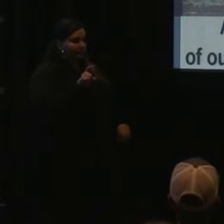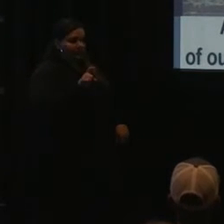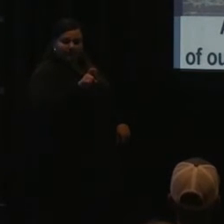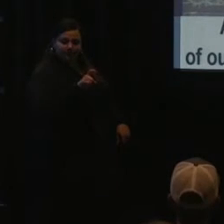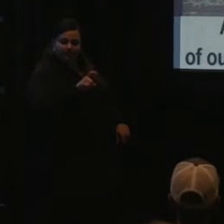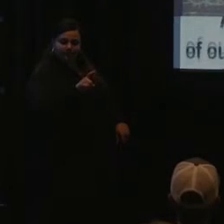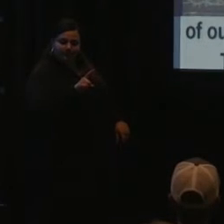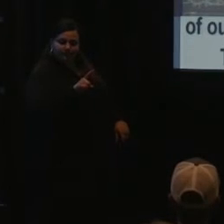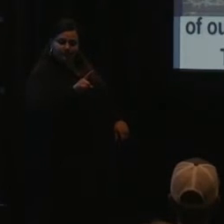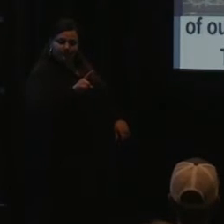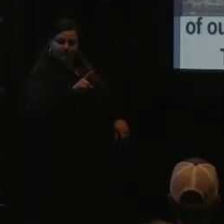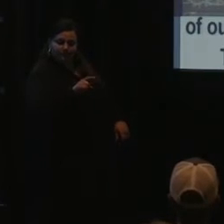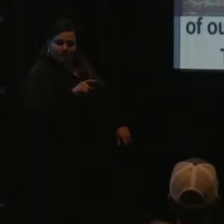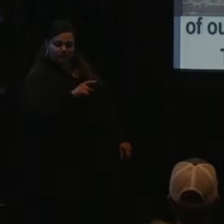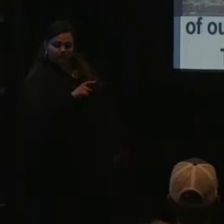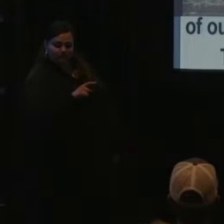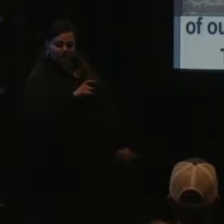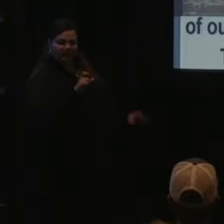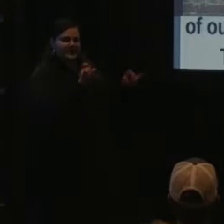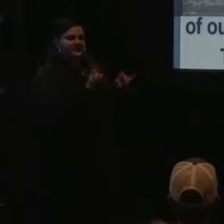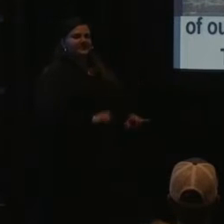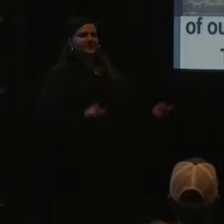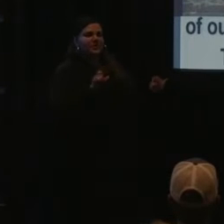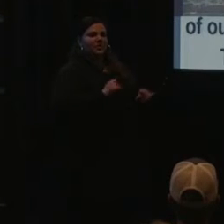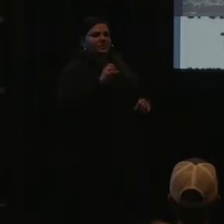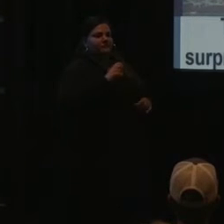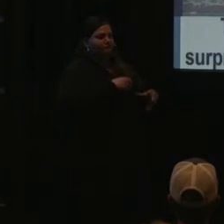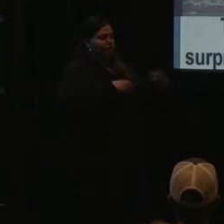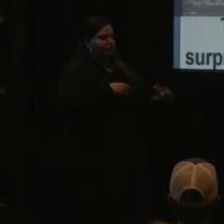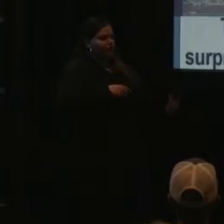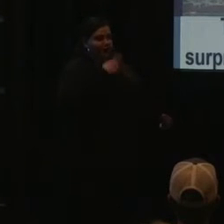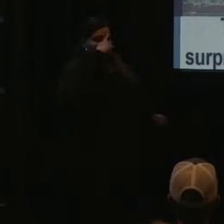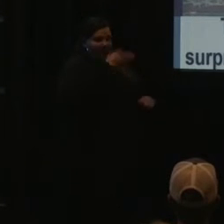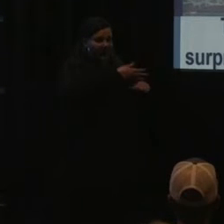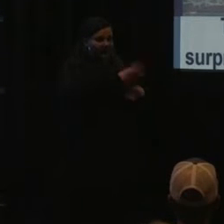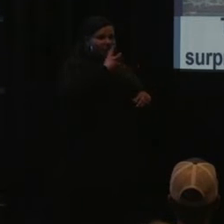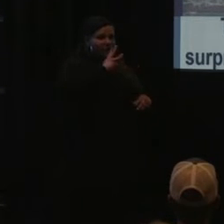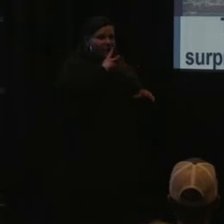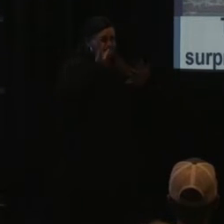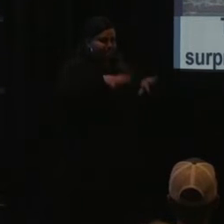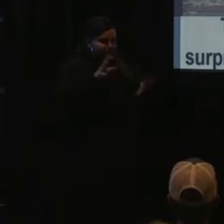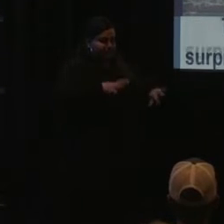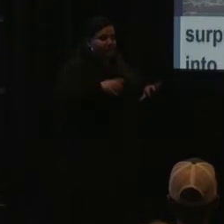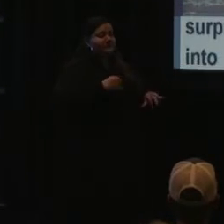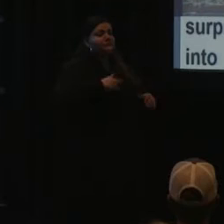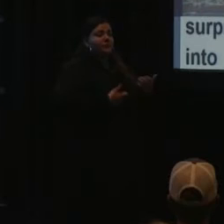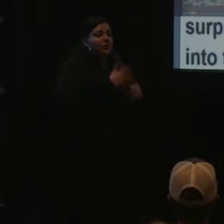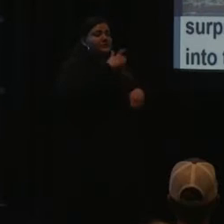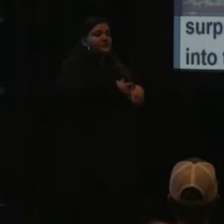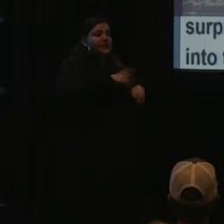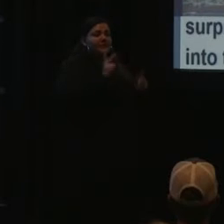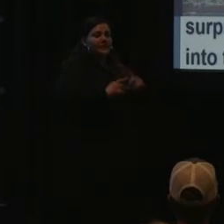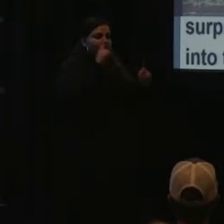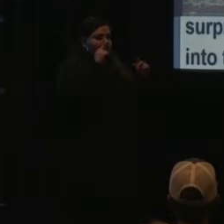This is a typical storm drain. And many people are surprised to find that the stormwater that disappears into this drain flows directly